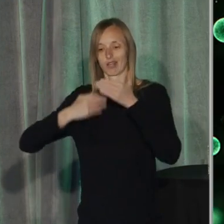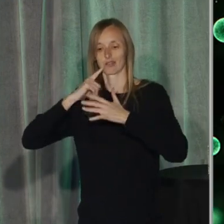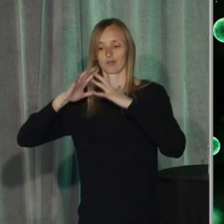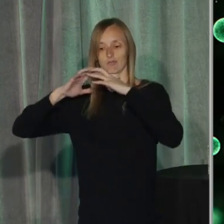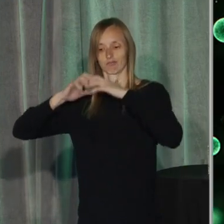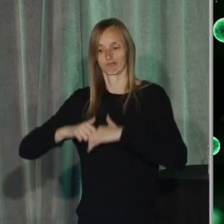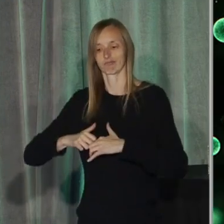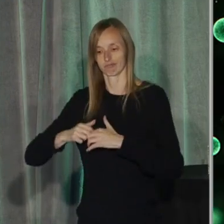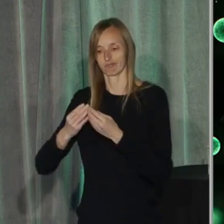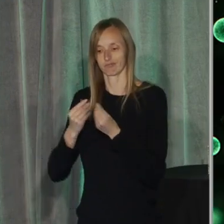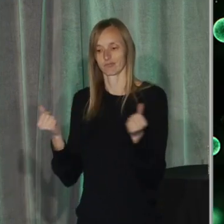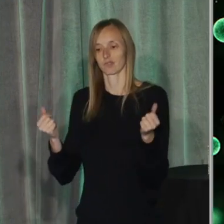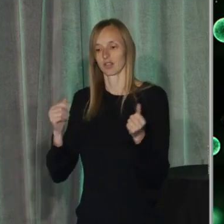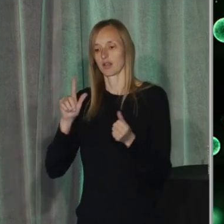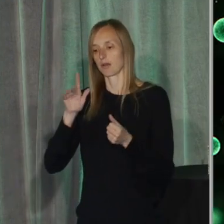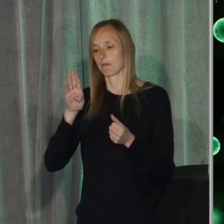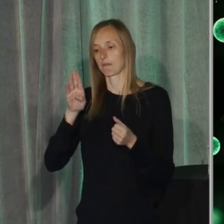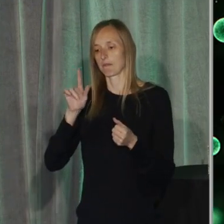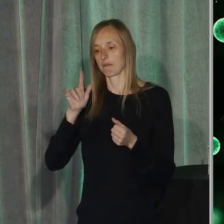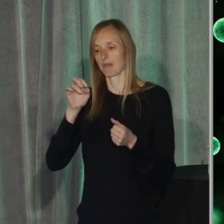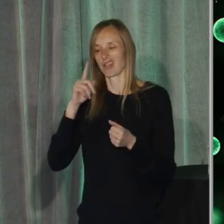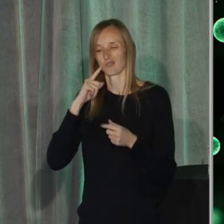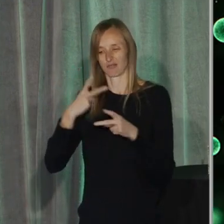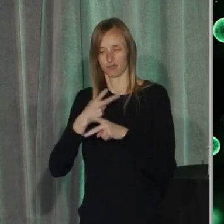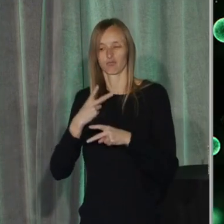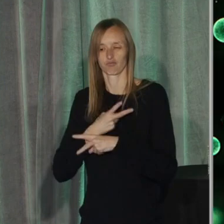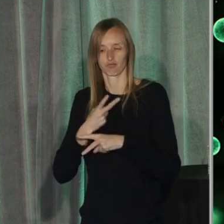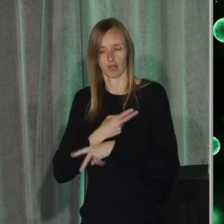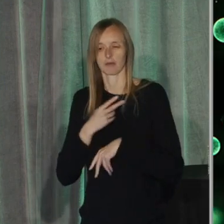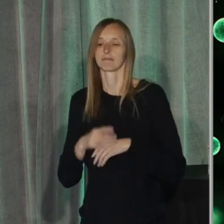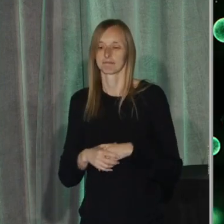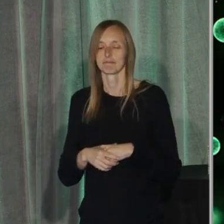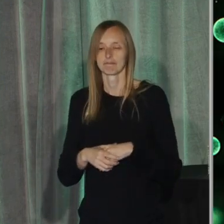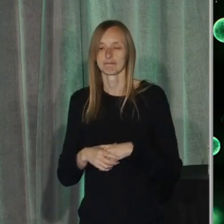decomposition blends that we have to take and consider into. Yeah.